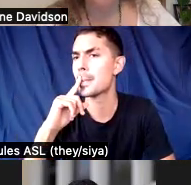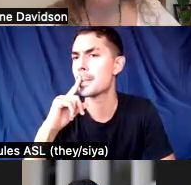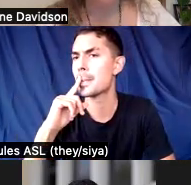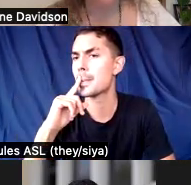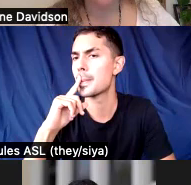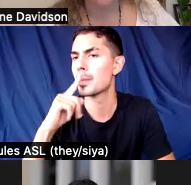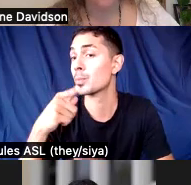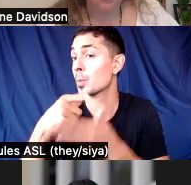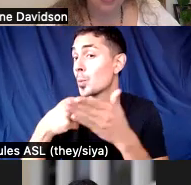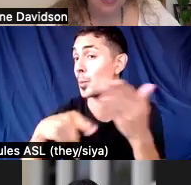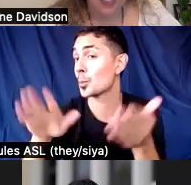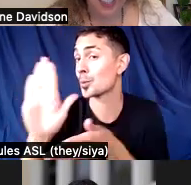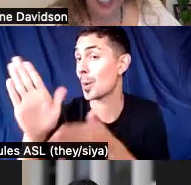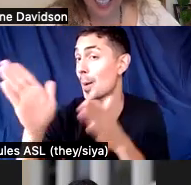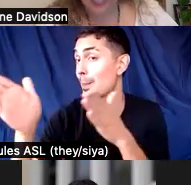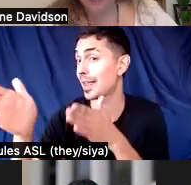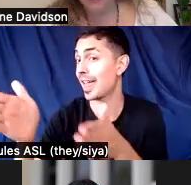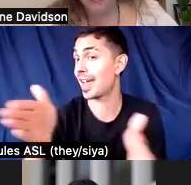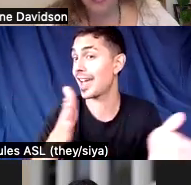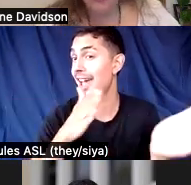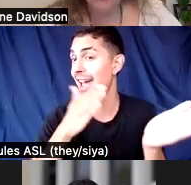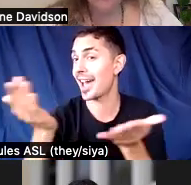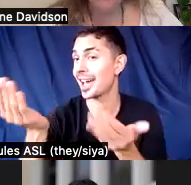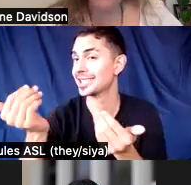what's your plan here, Linda?